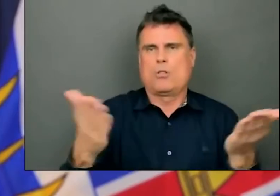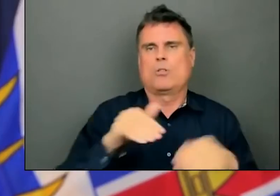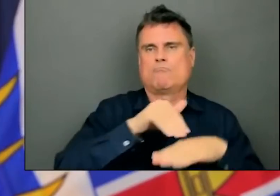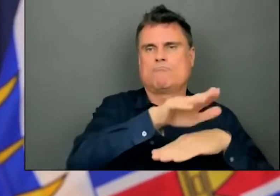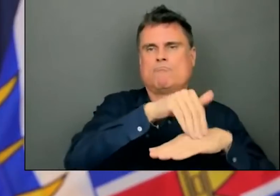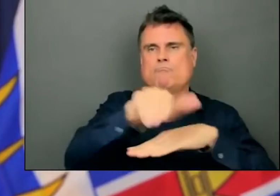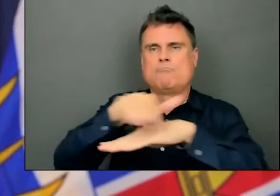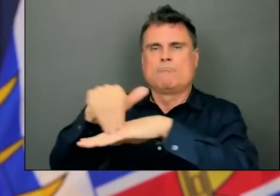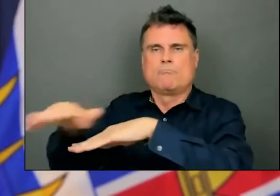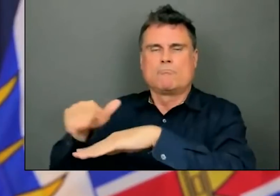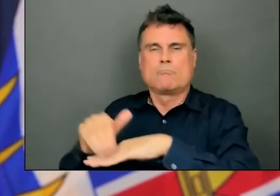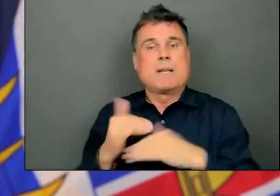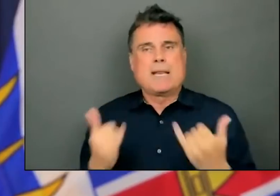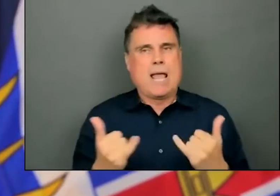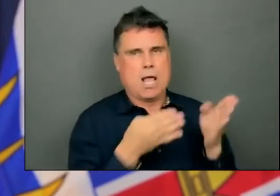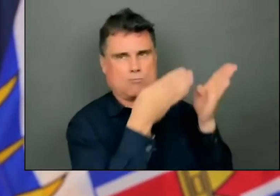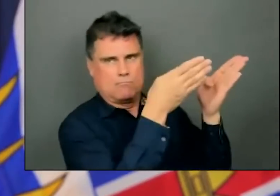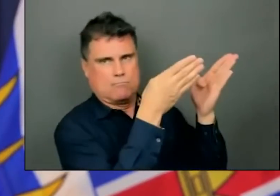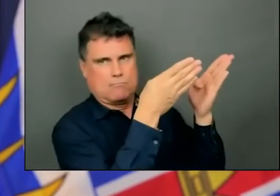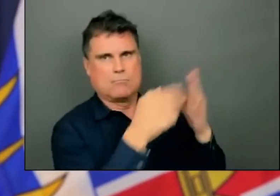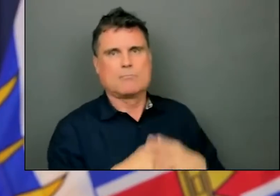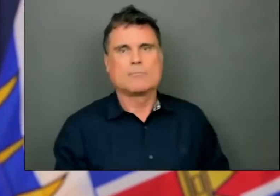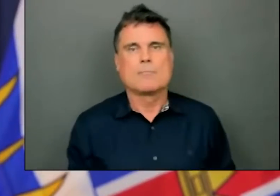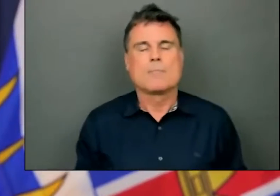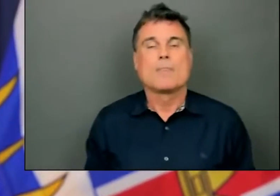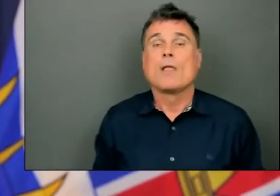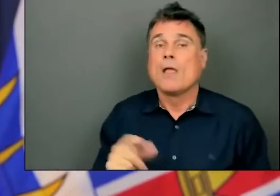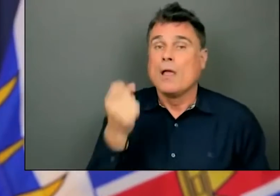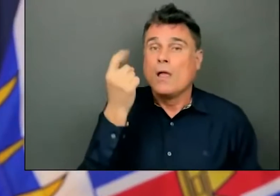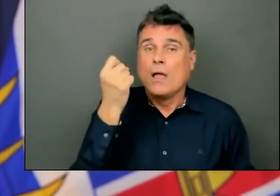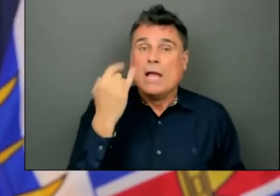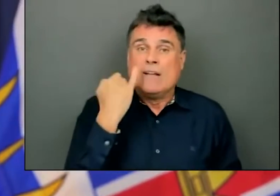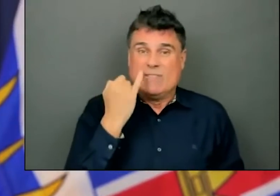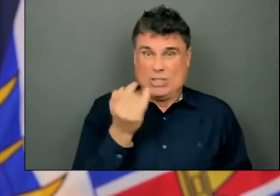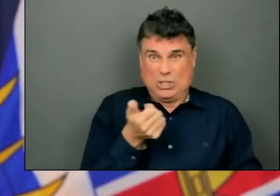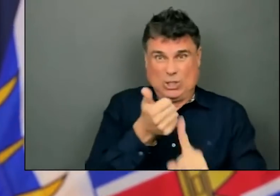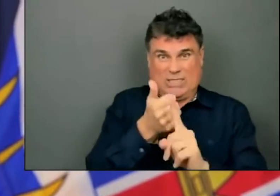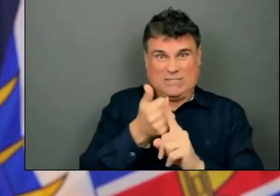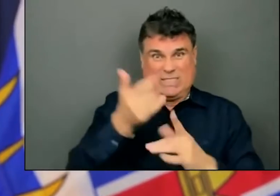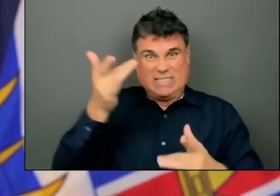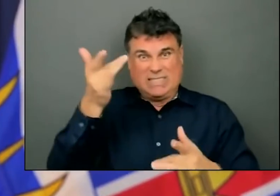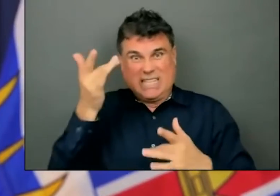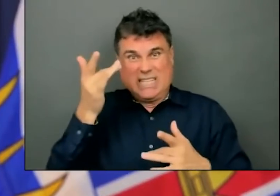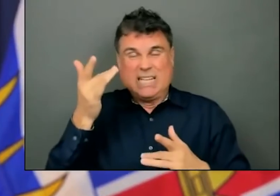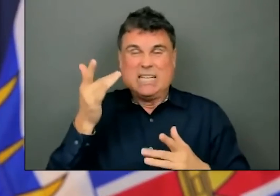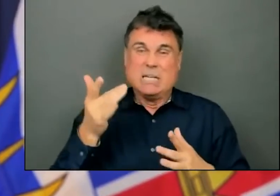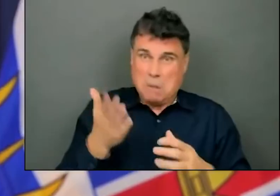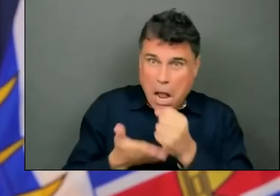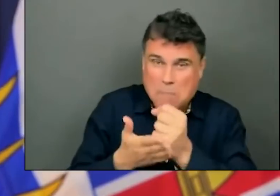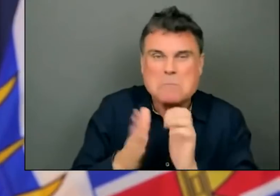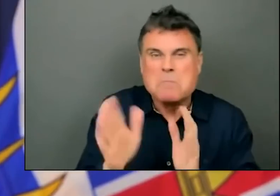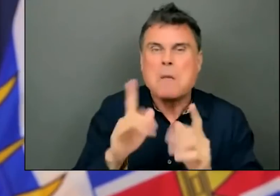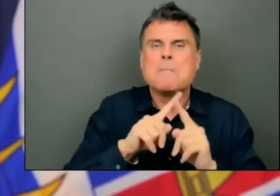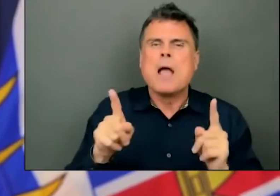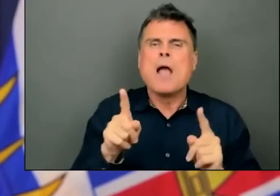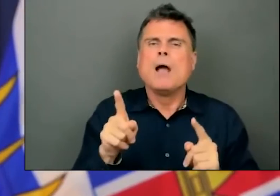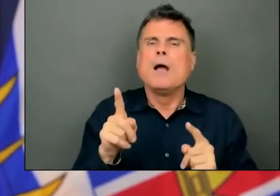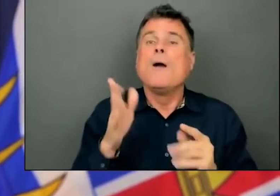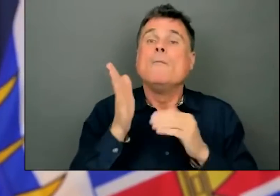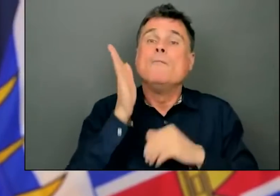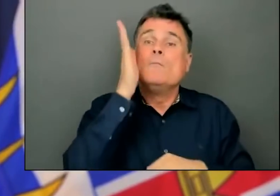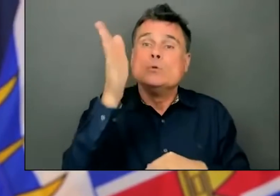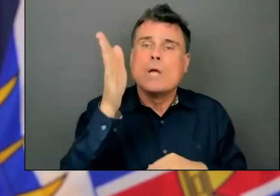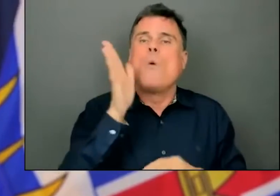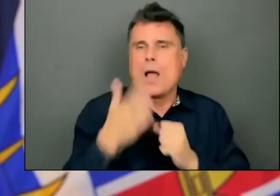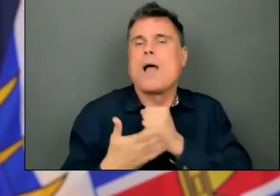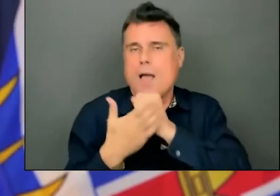help determine what you do today if you're feeling unwell today, but it is something that will help us for the future, for the next few weeks